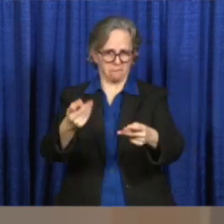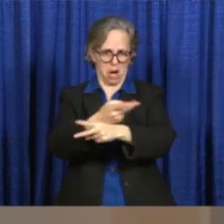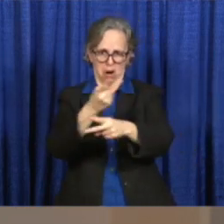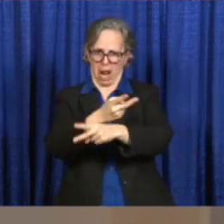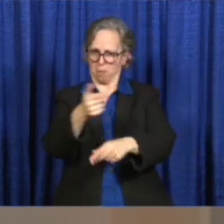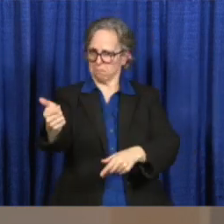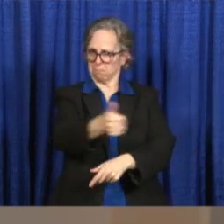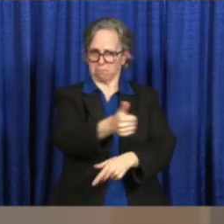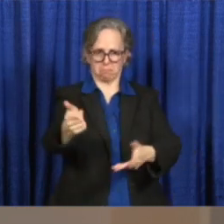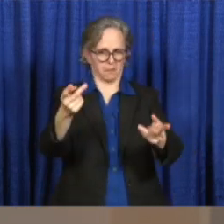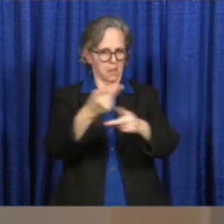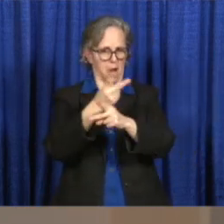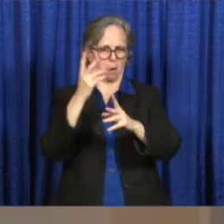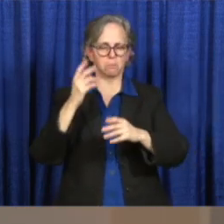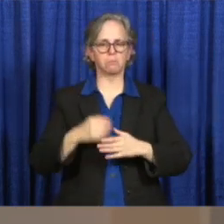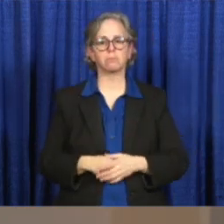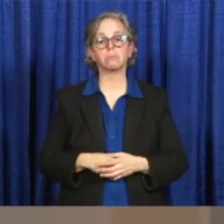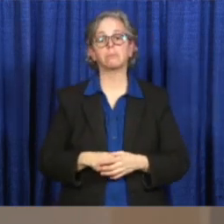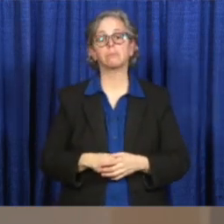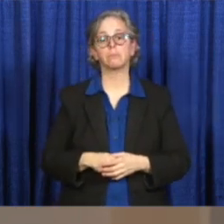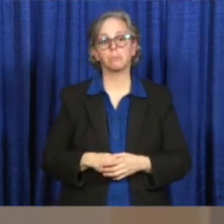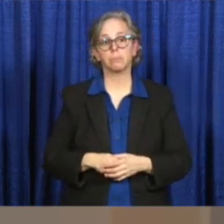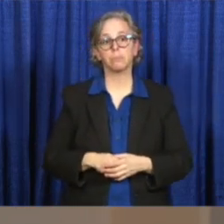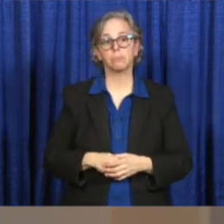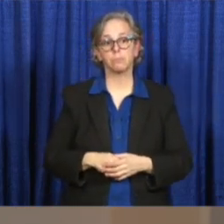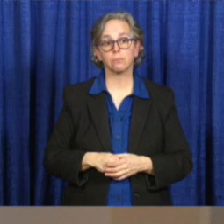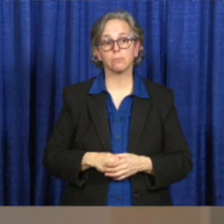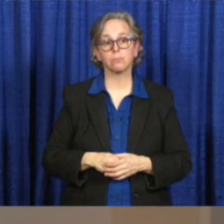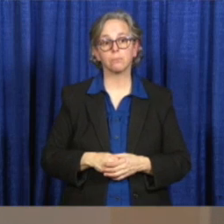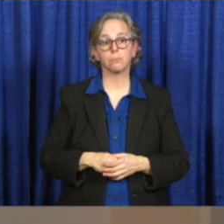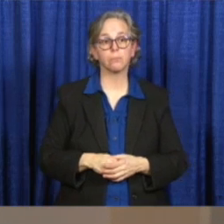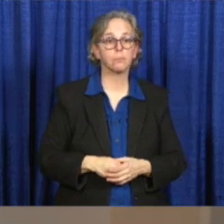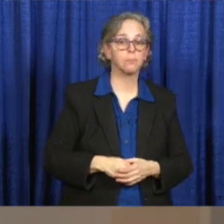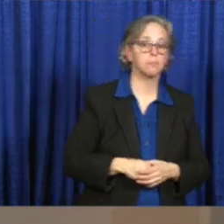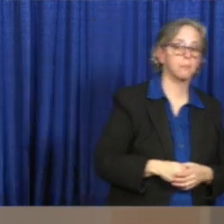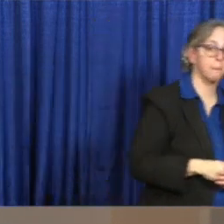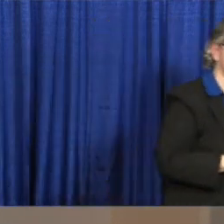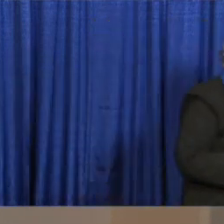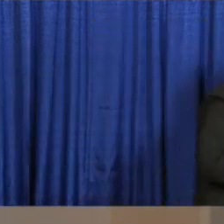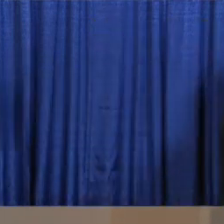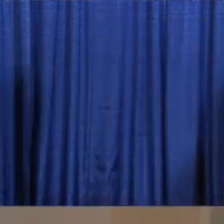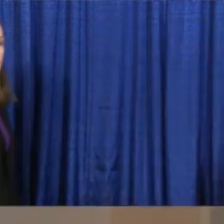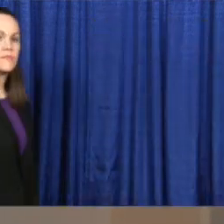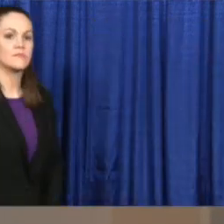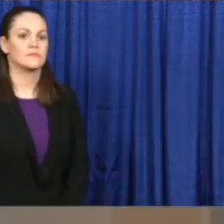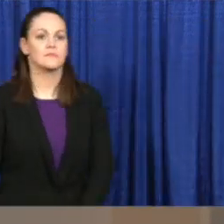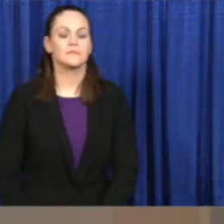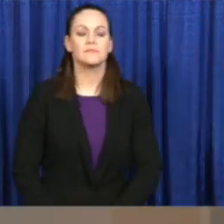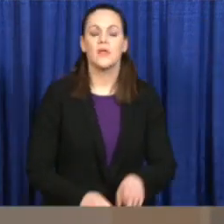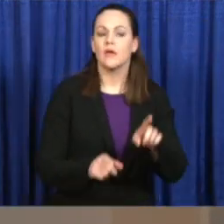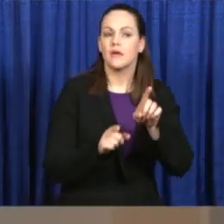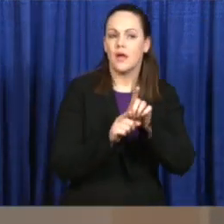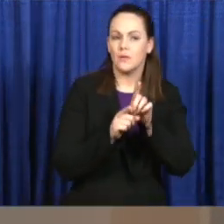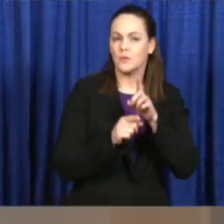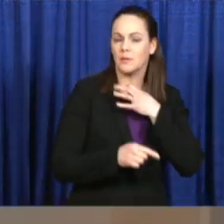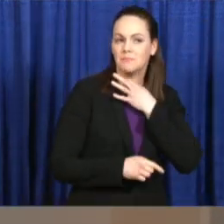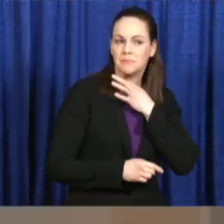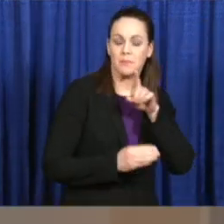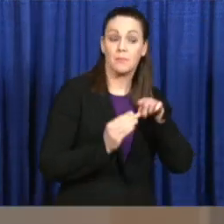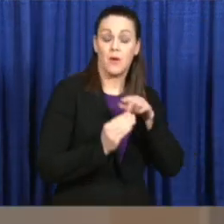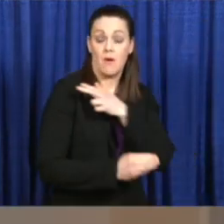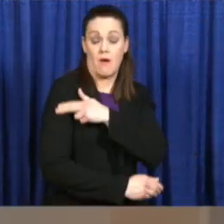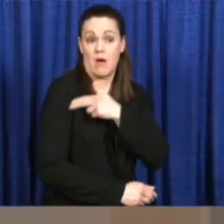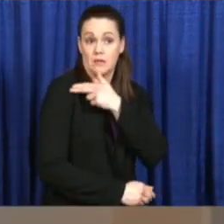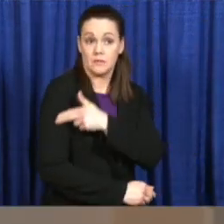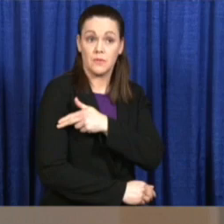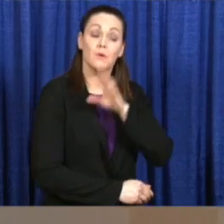I also have a question for Governor DeWine about hospitals. I think the governor has said that some hospitals have had